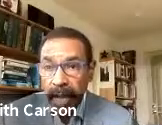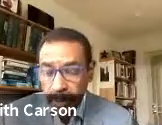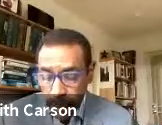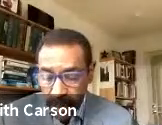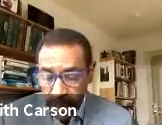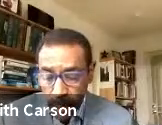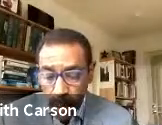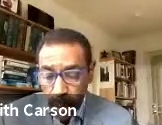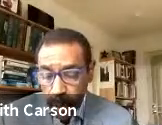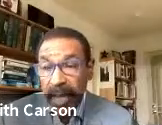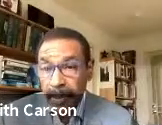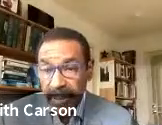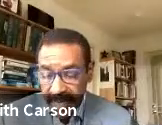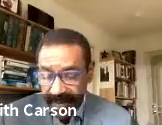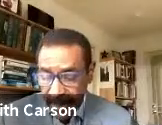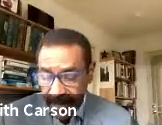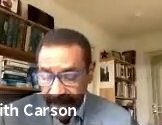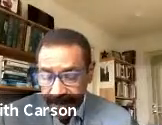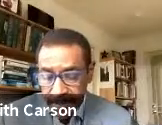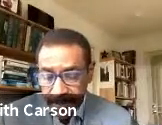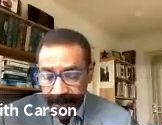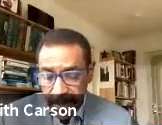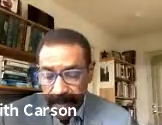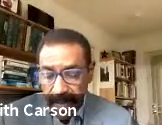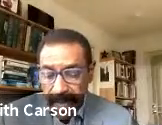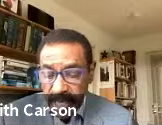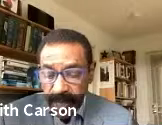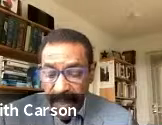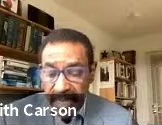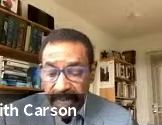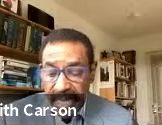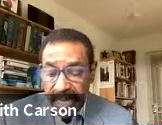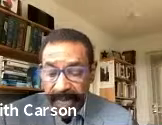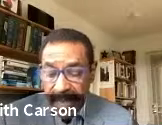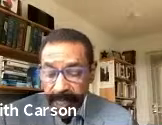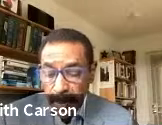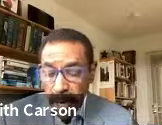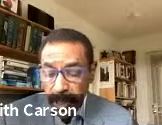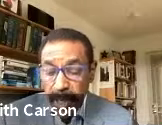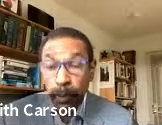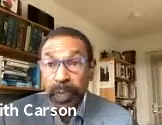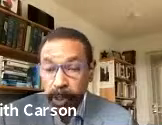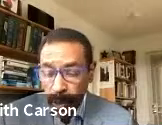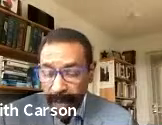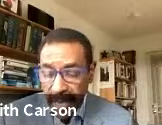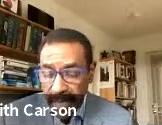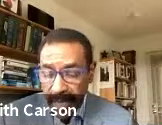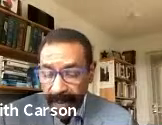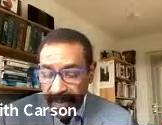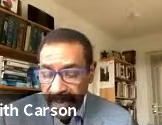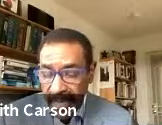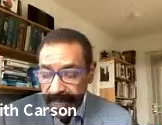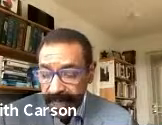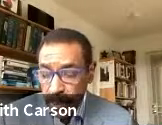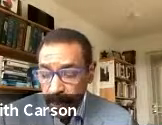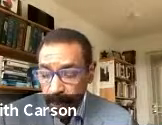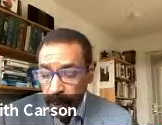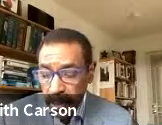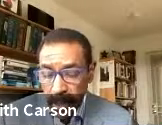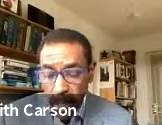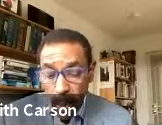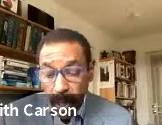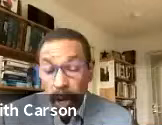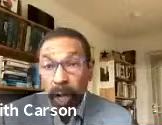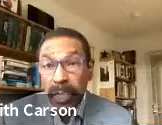way through this worldwide pandemic. East Bay EDA has embarked on a regional economic analysis and